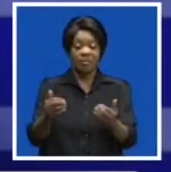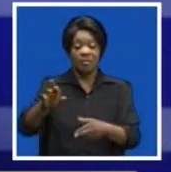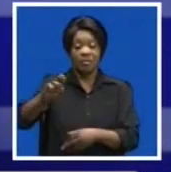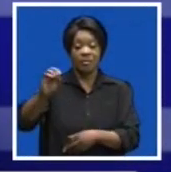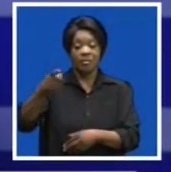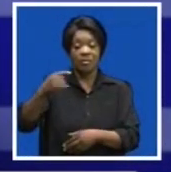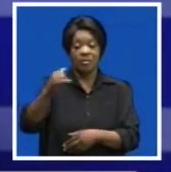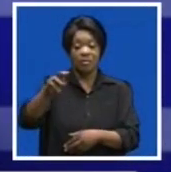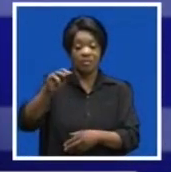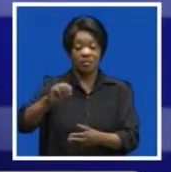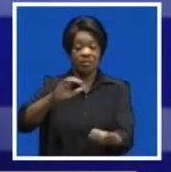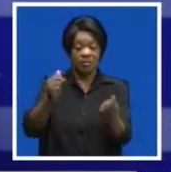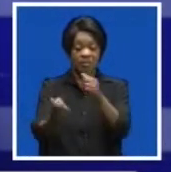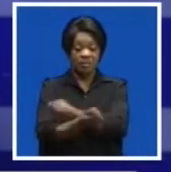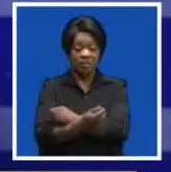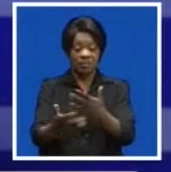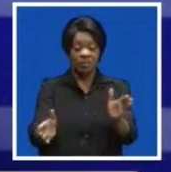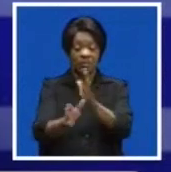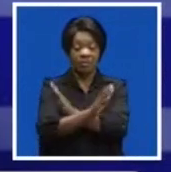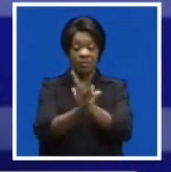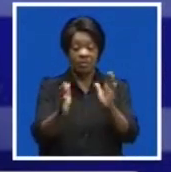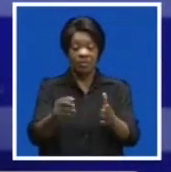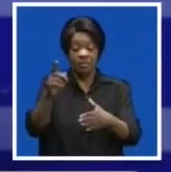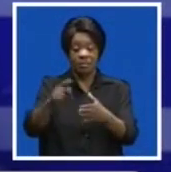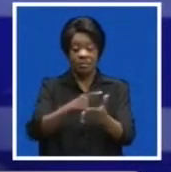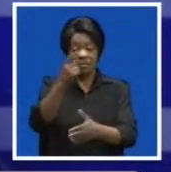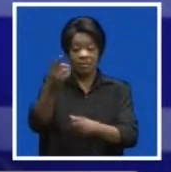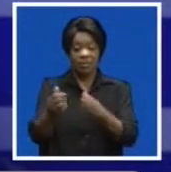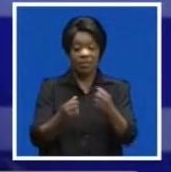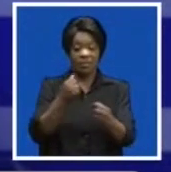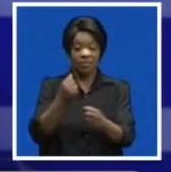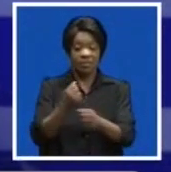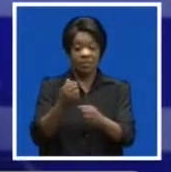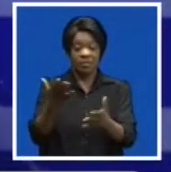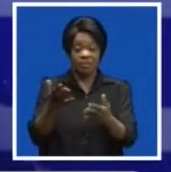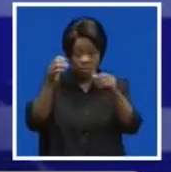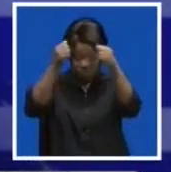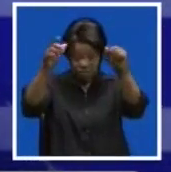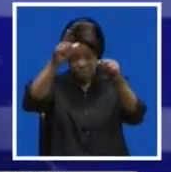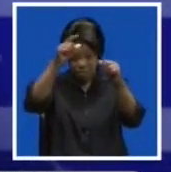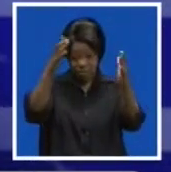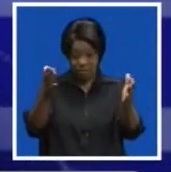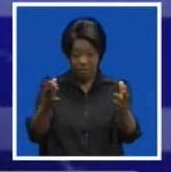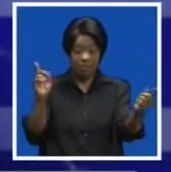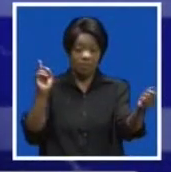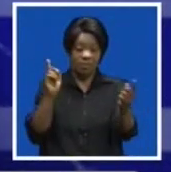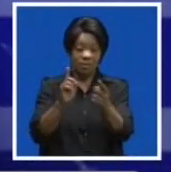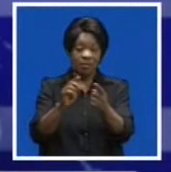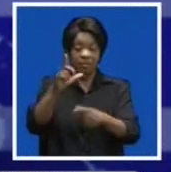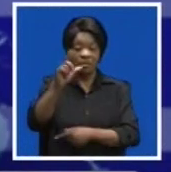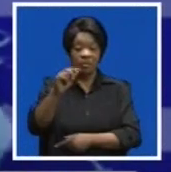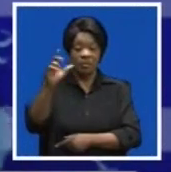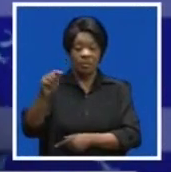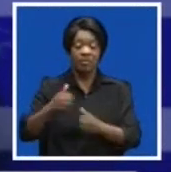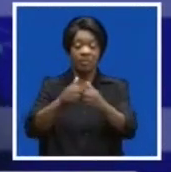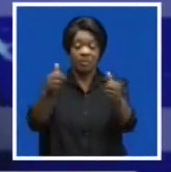change. Mr. Chanda said Zambians will see a lot of propaganda messages against President Lungu and government ahead of the